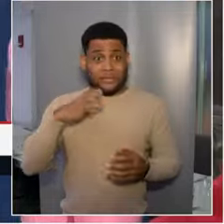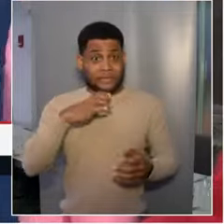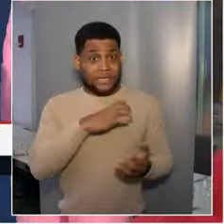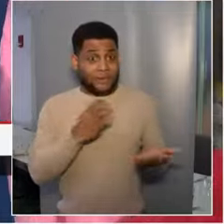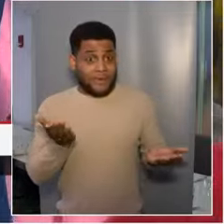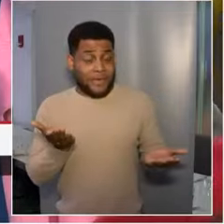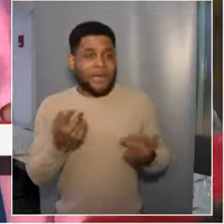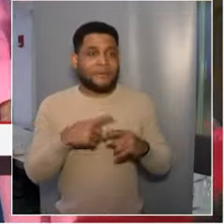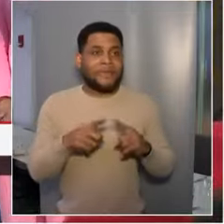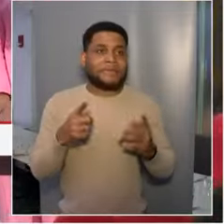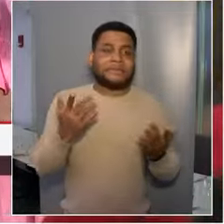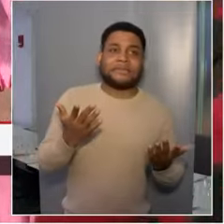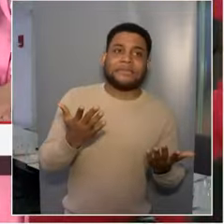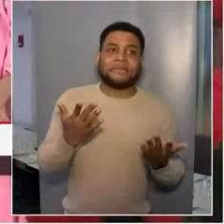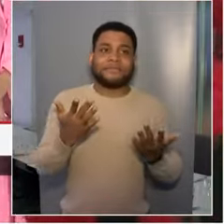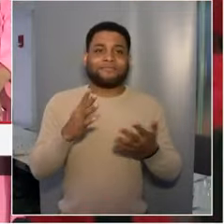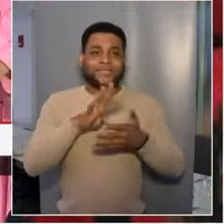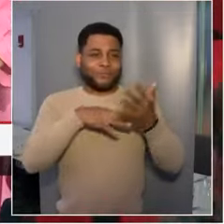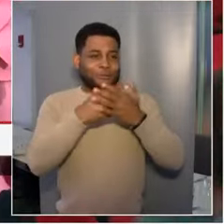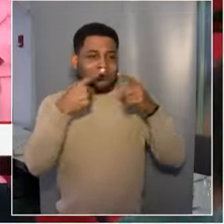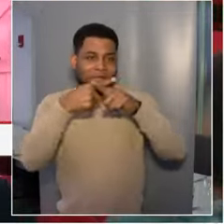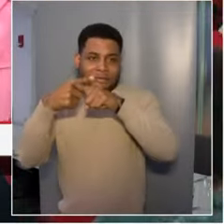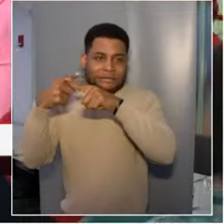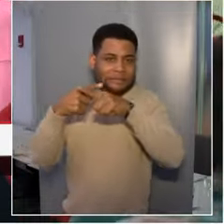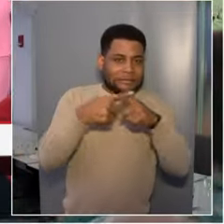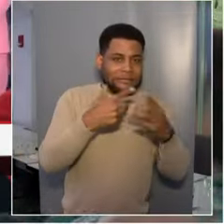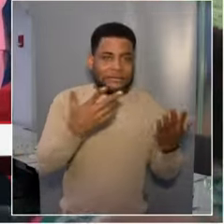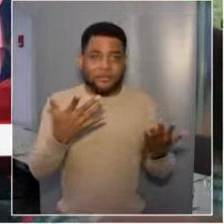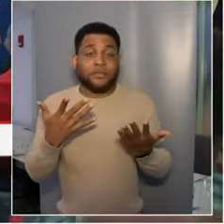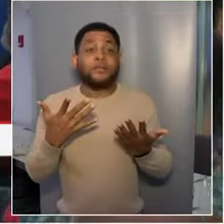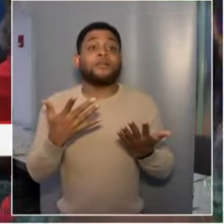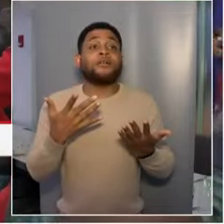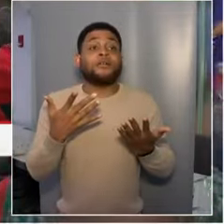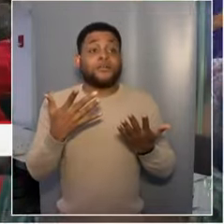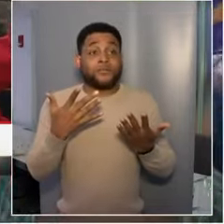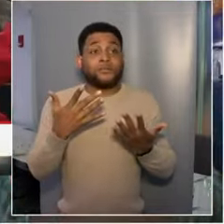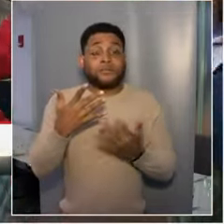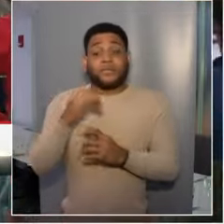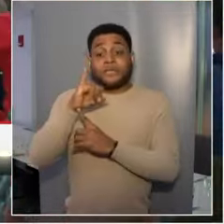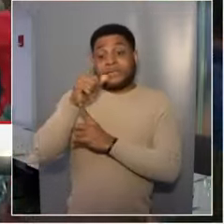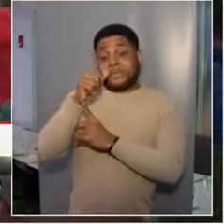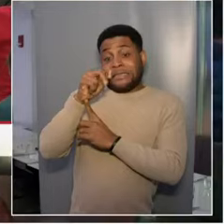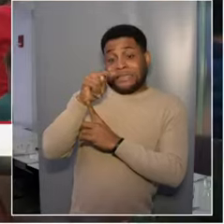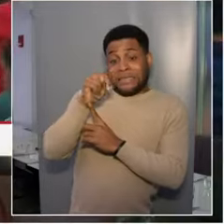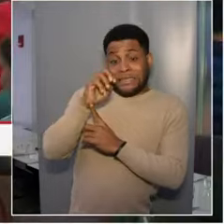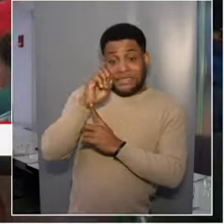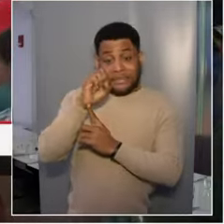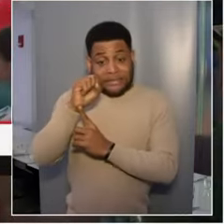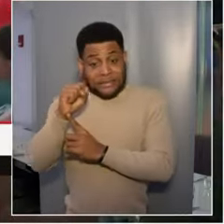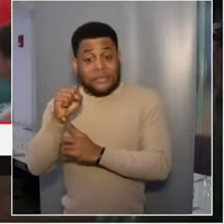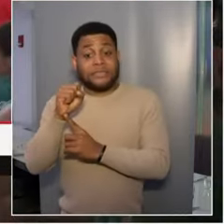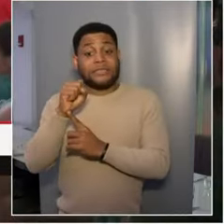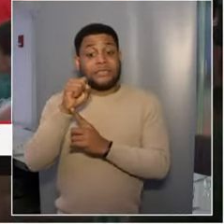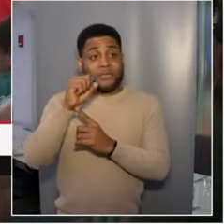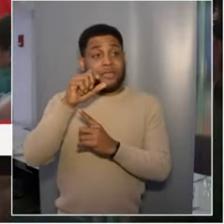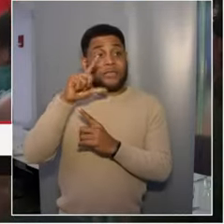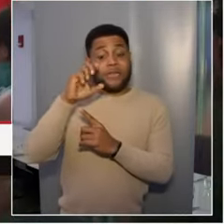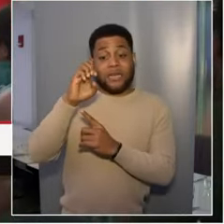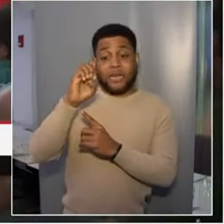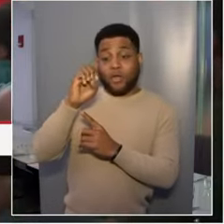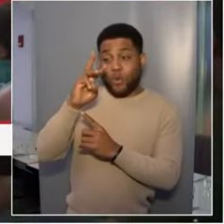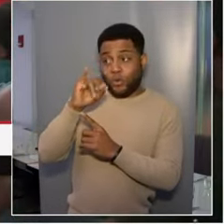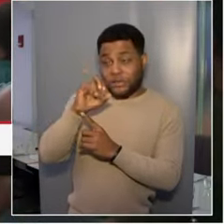other commitments. Janice Lewis-George from Ward 4, Christina Henderson at large, Robert White at large, Brooke Pinto, Ward 2. Are we in